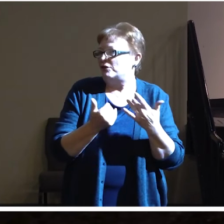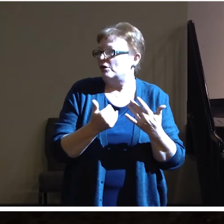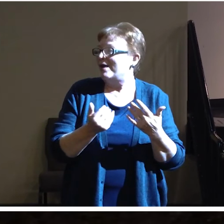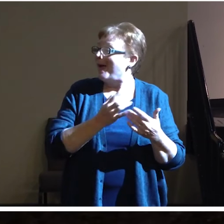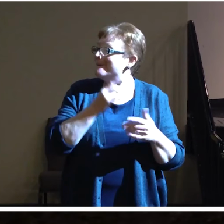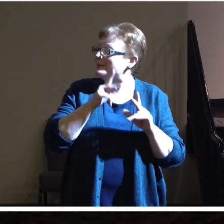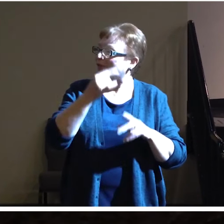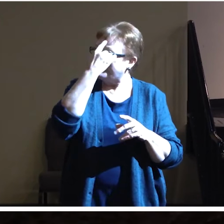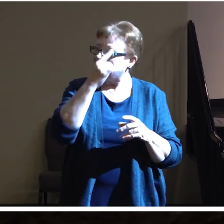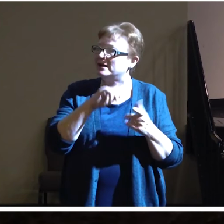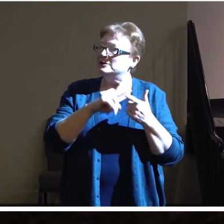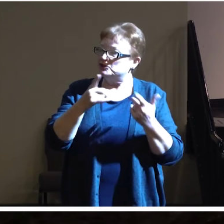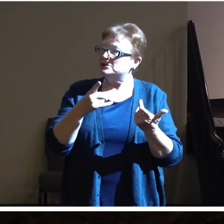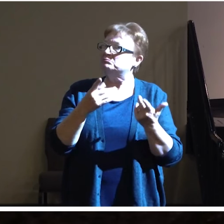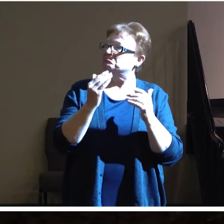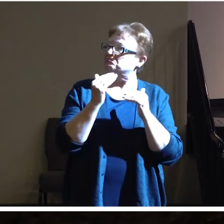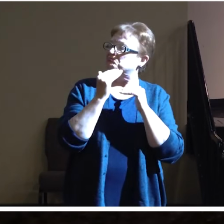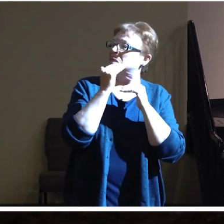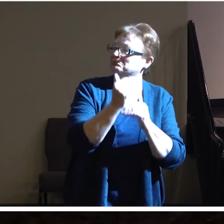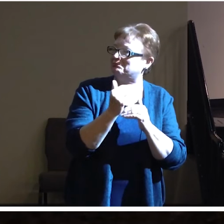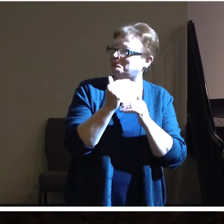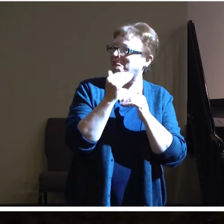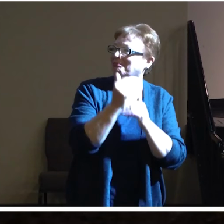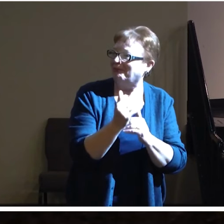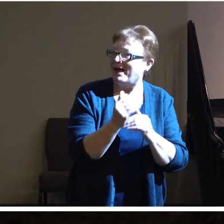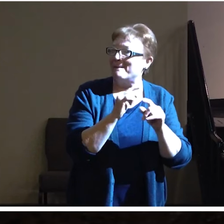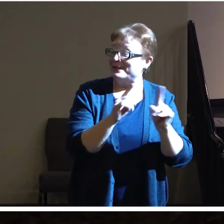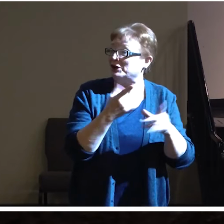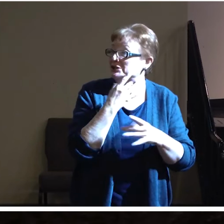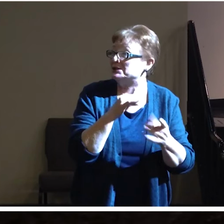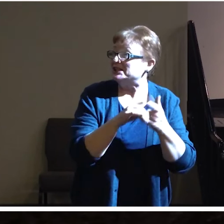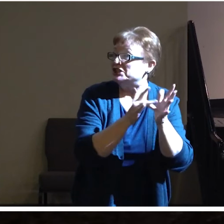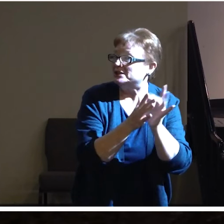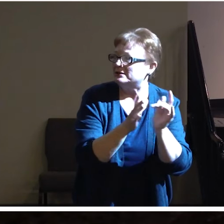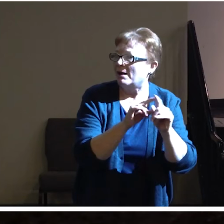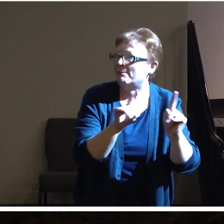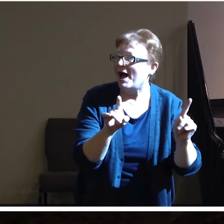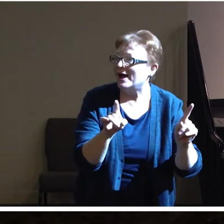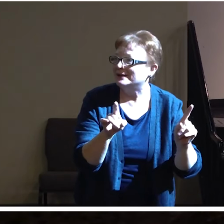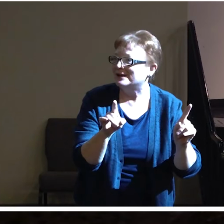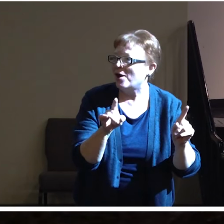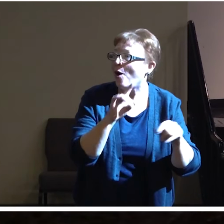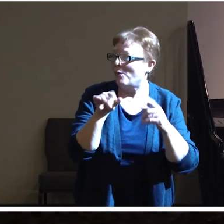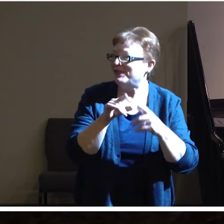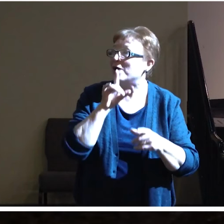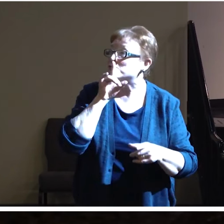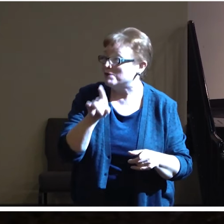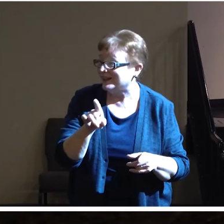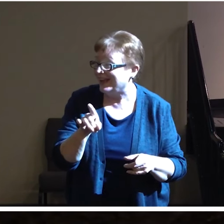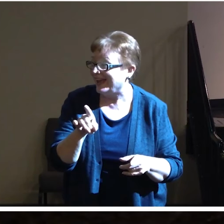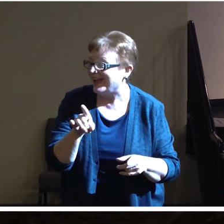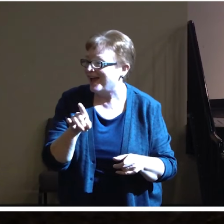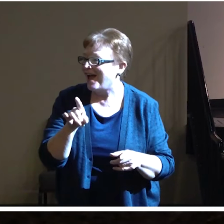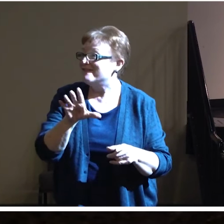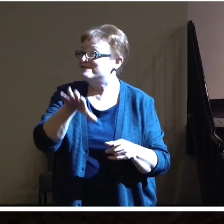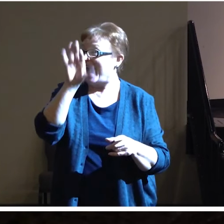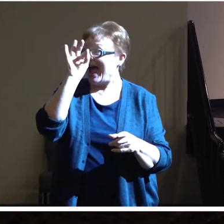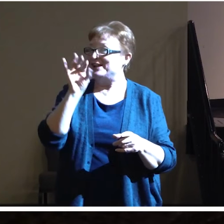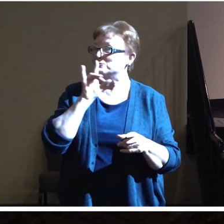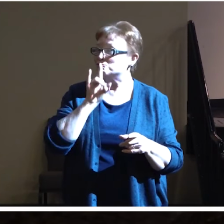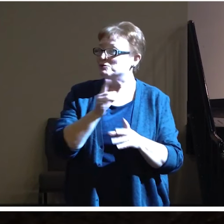are often interested in Jesus, but what they discover when they find the full message of the gospel is much, much